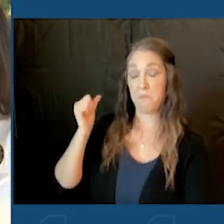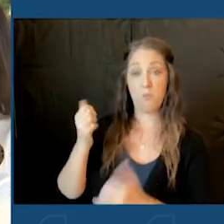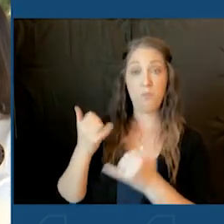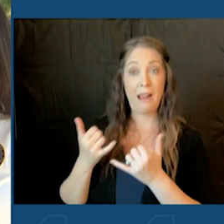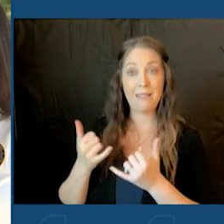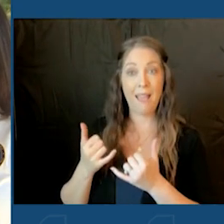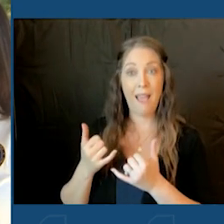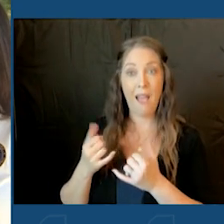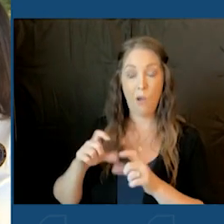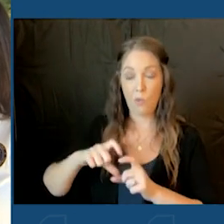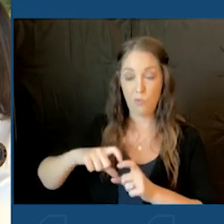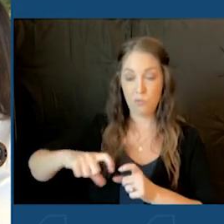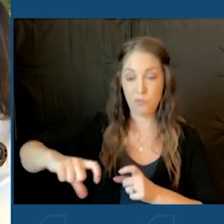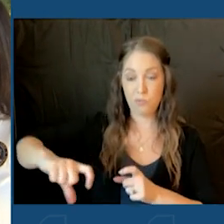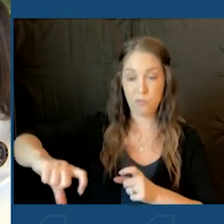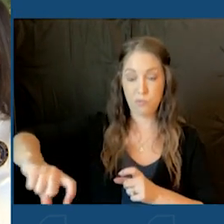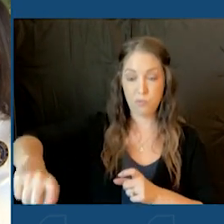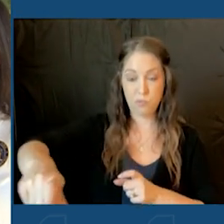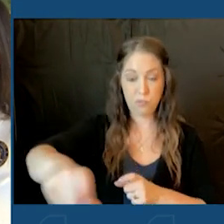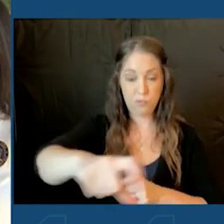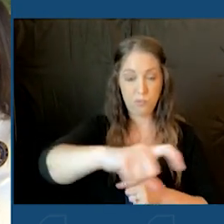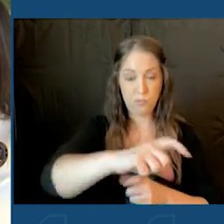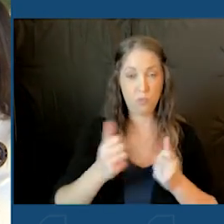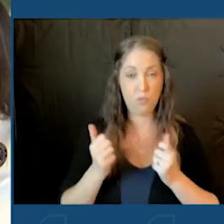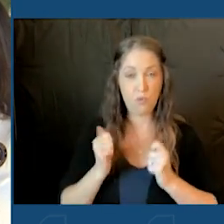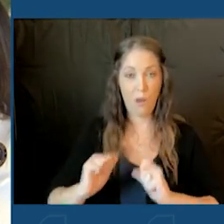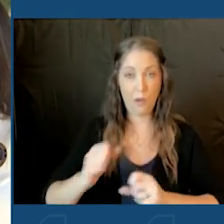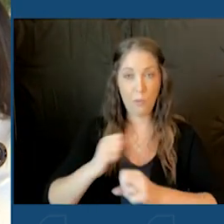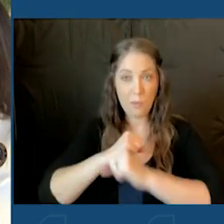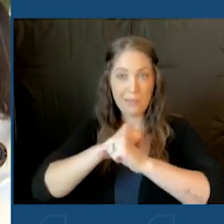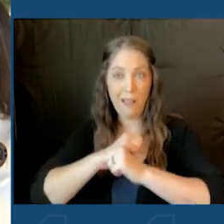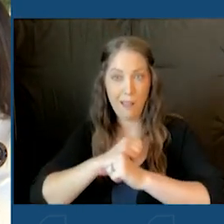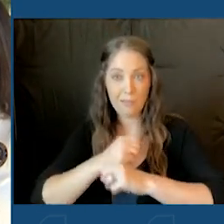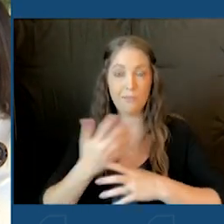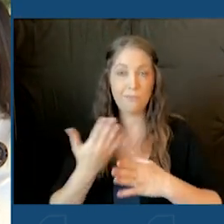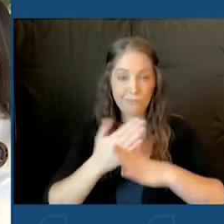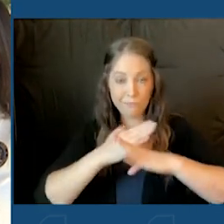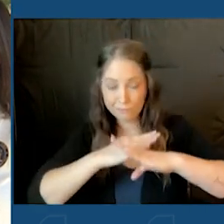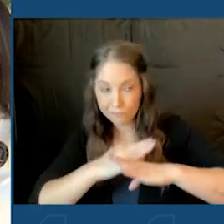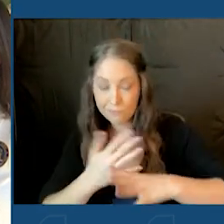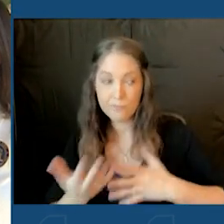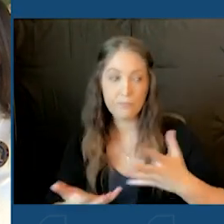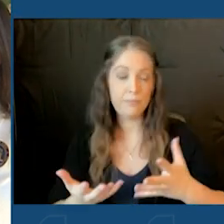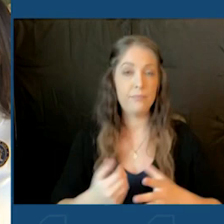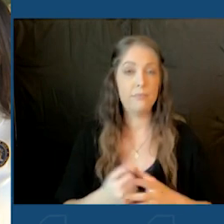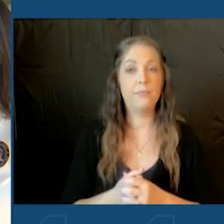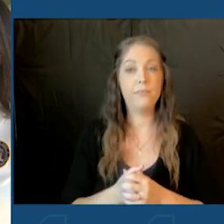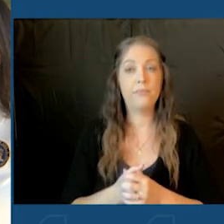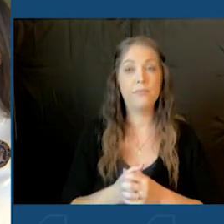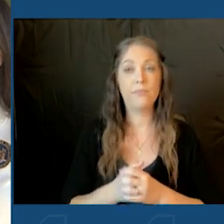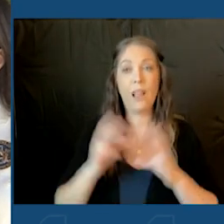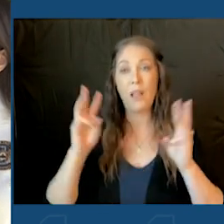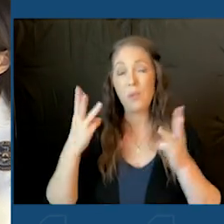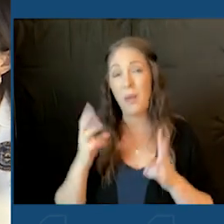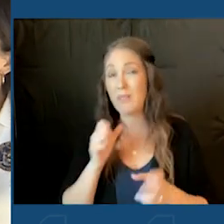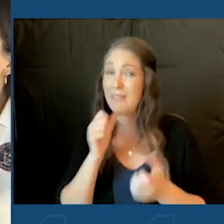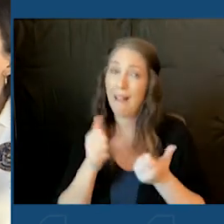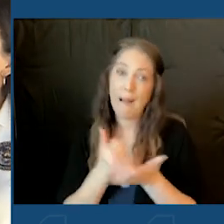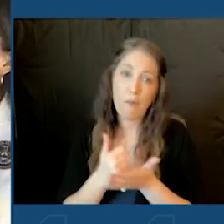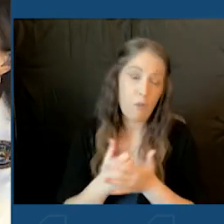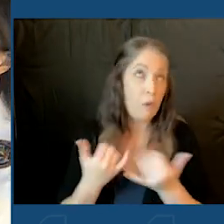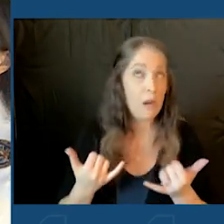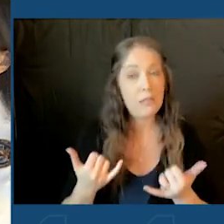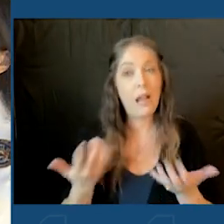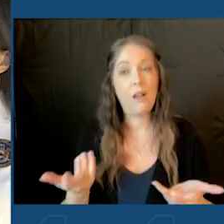the valley from any potential expansion. So the weather conditions are not favorable. Unfortunately, we're seeing the likelihood of continued